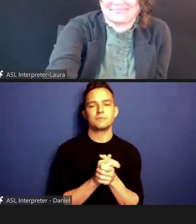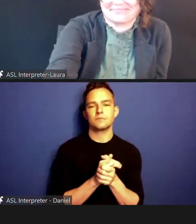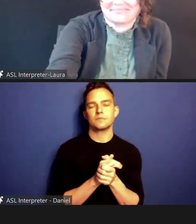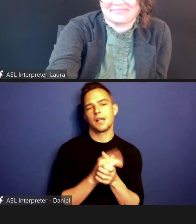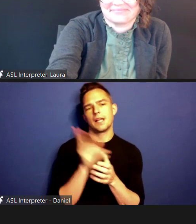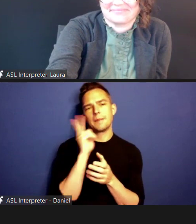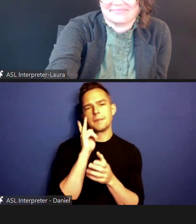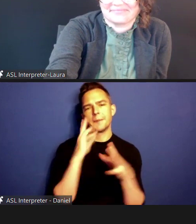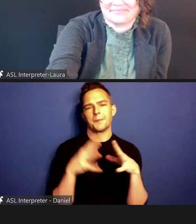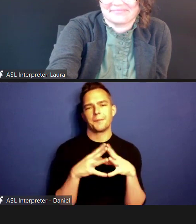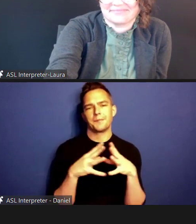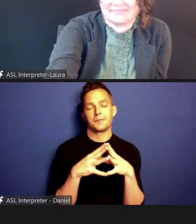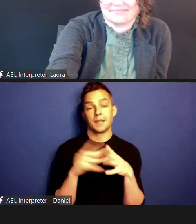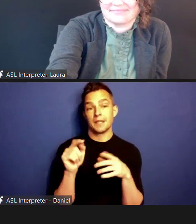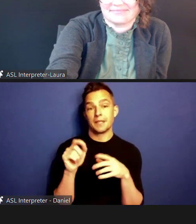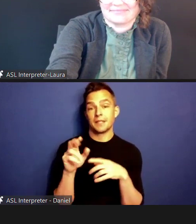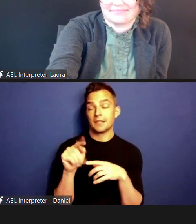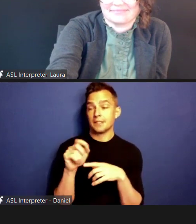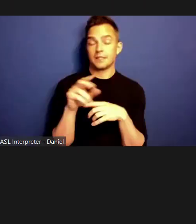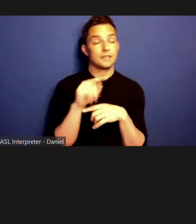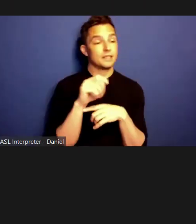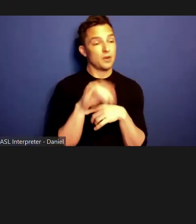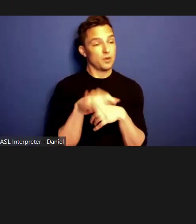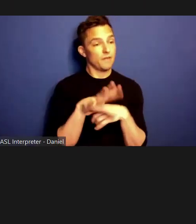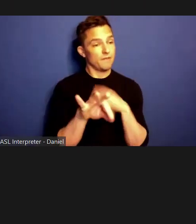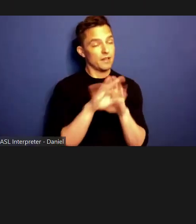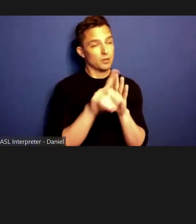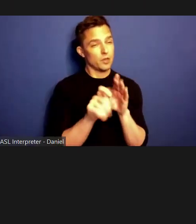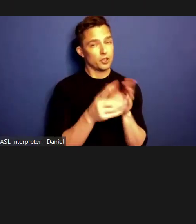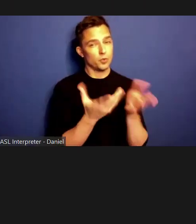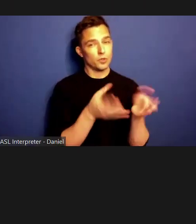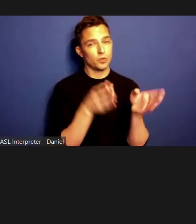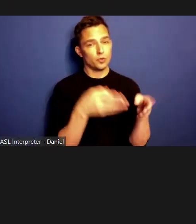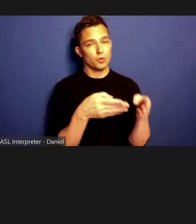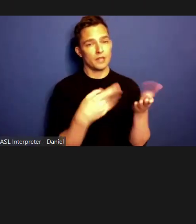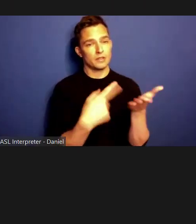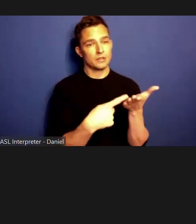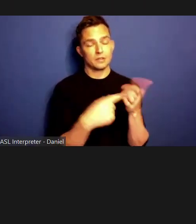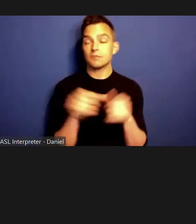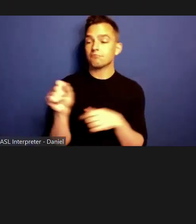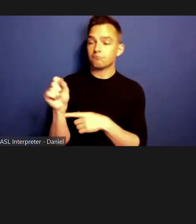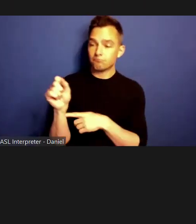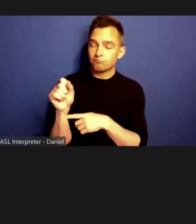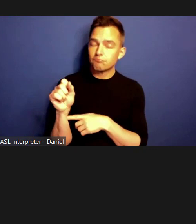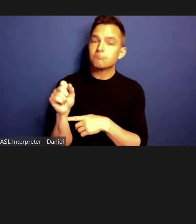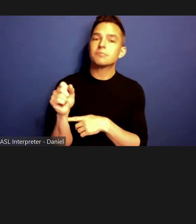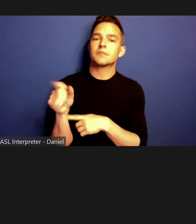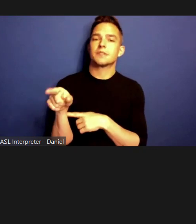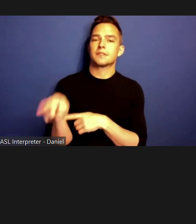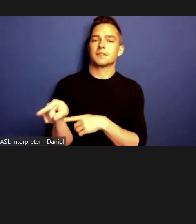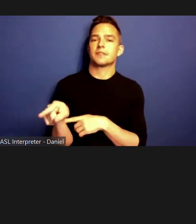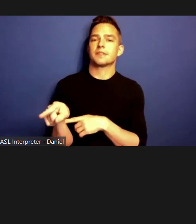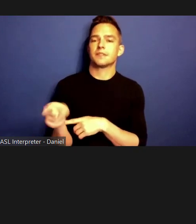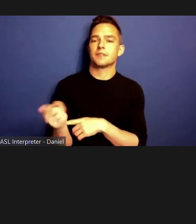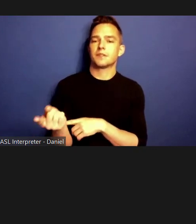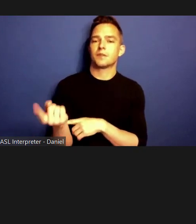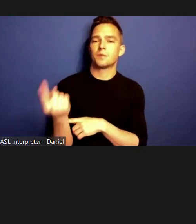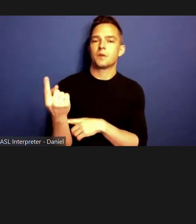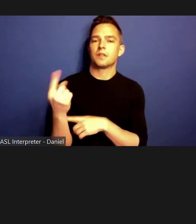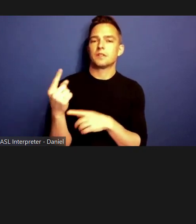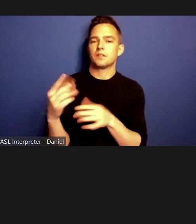Let's see. Terry, did you find a question you want to address here? Yeah, there's there's one that